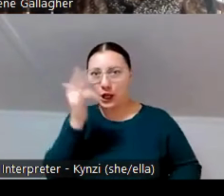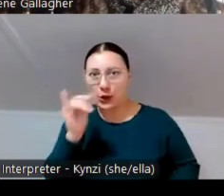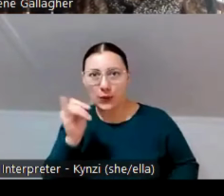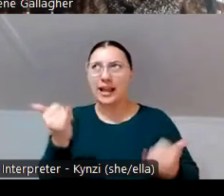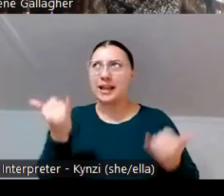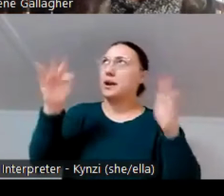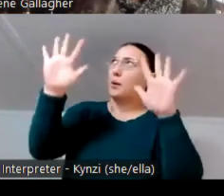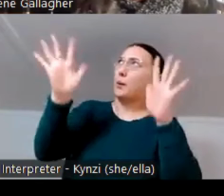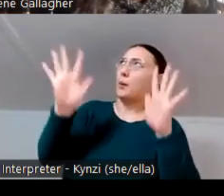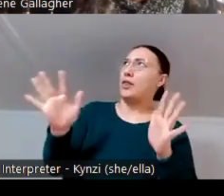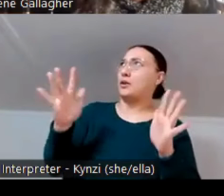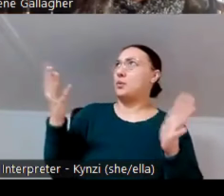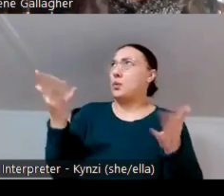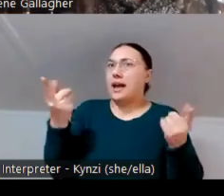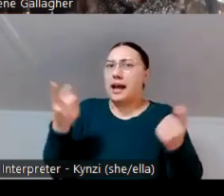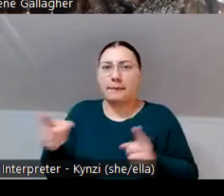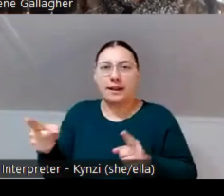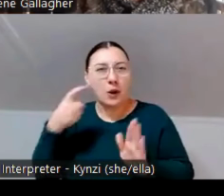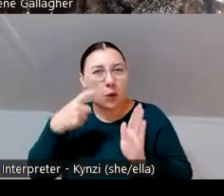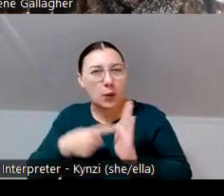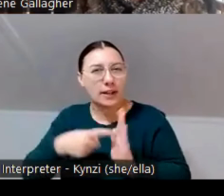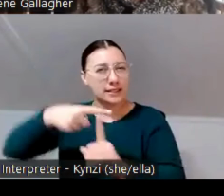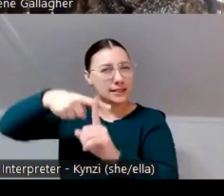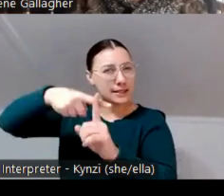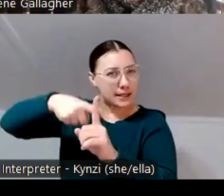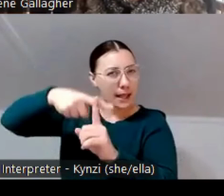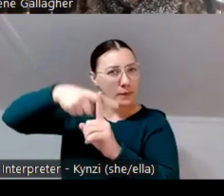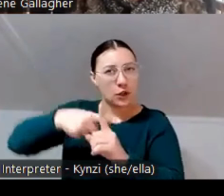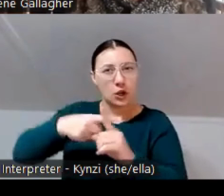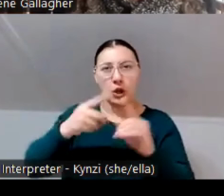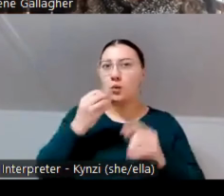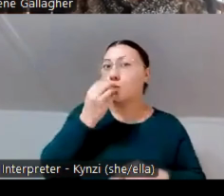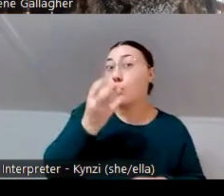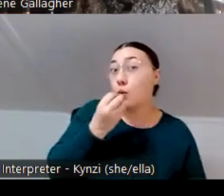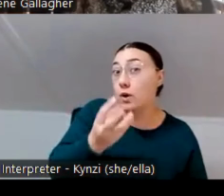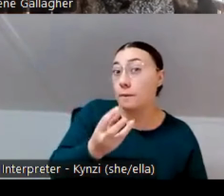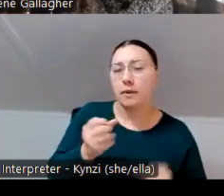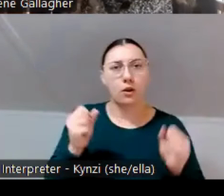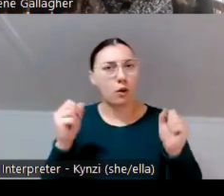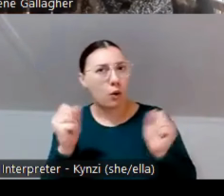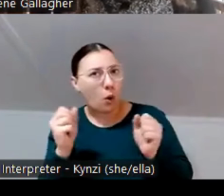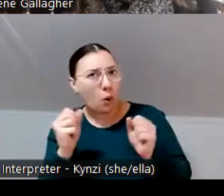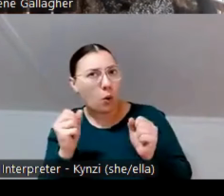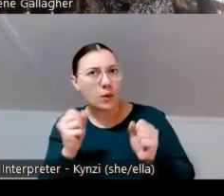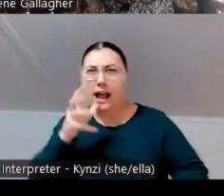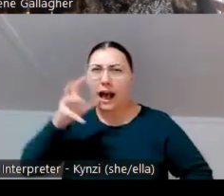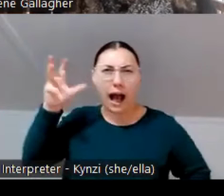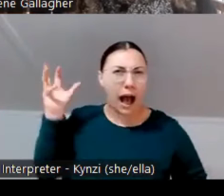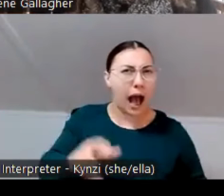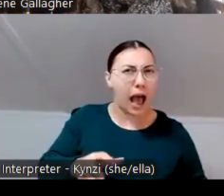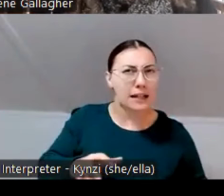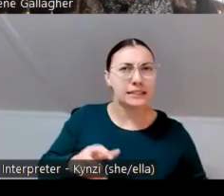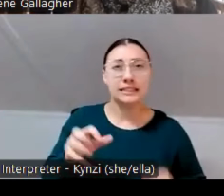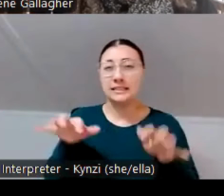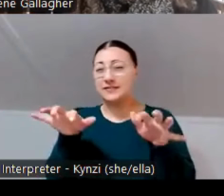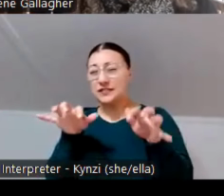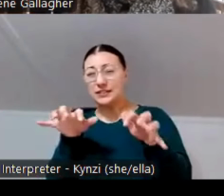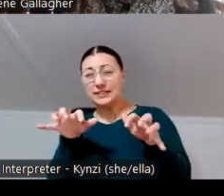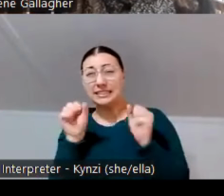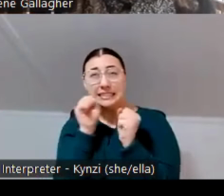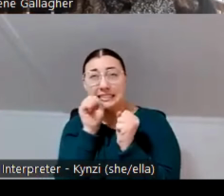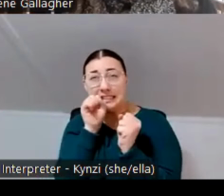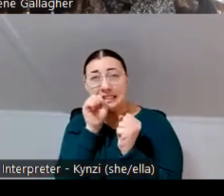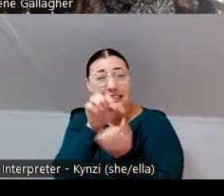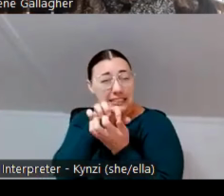Notice the temperature of the air. Is it warm or cold? Or is it super hot or freezing?